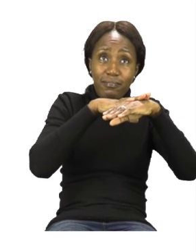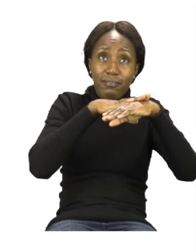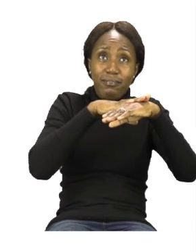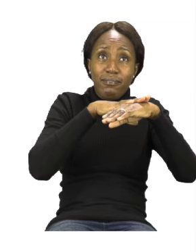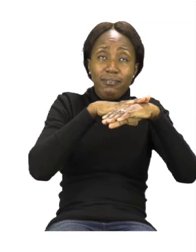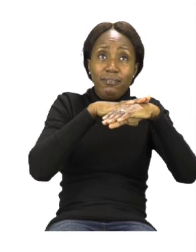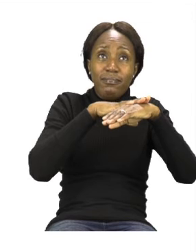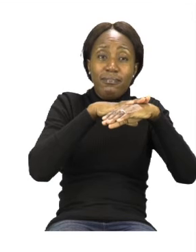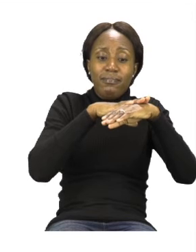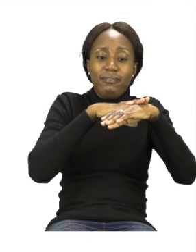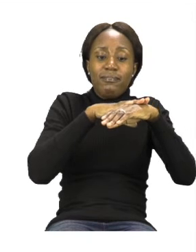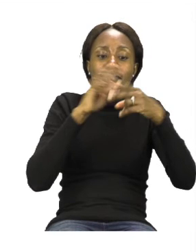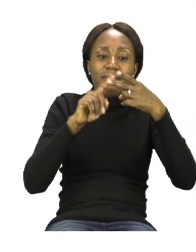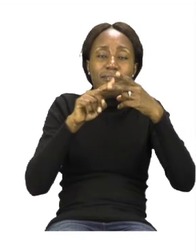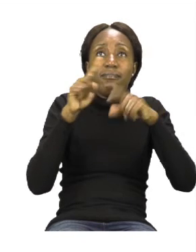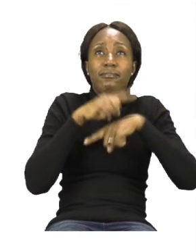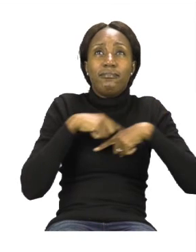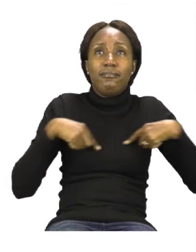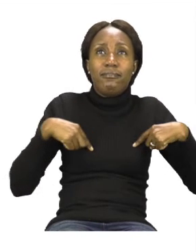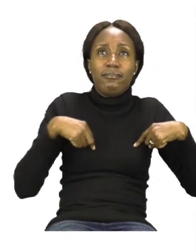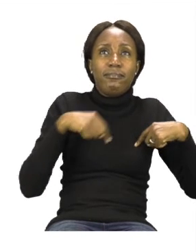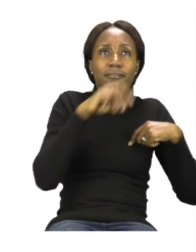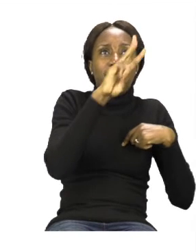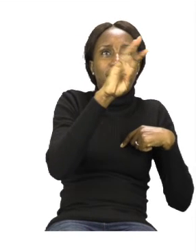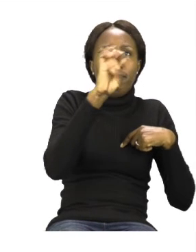and we.